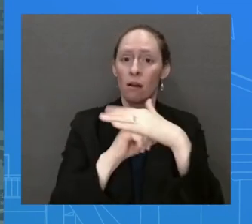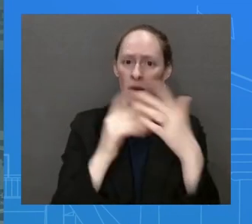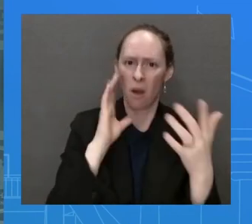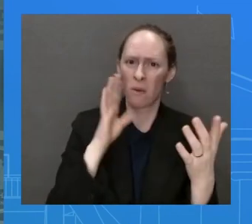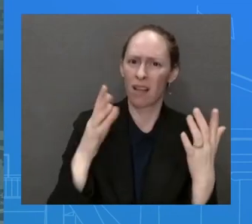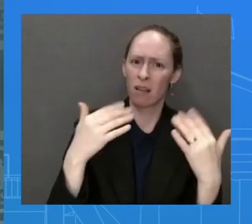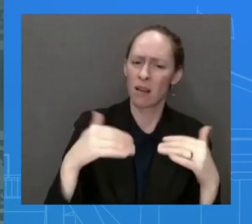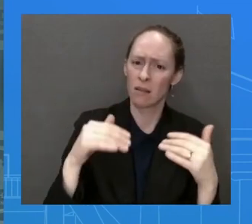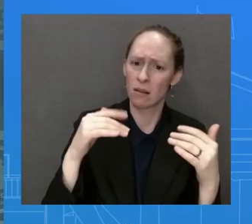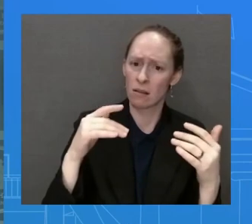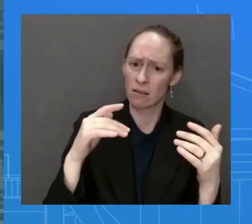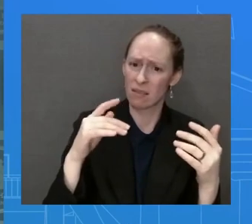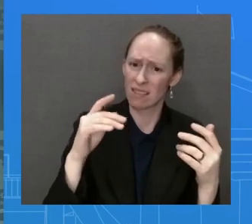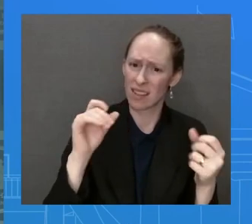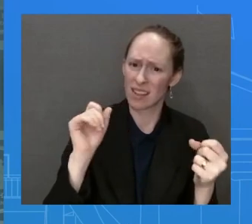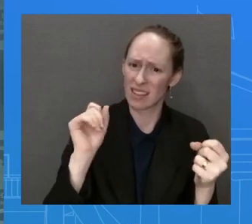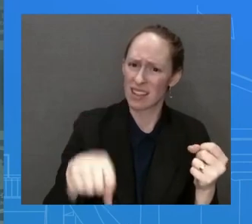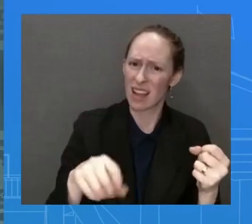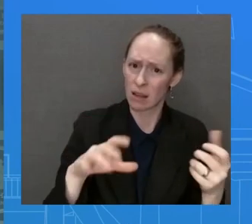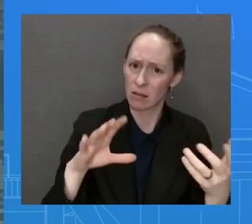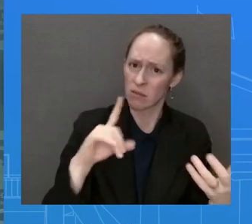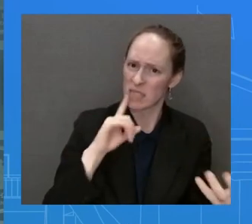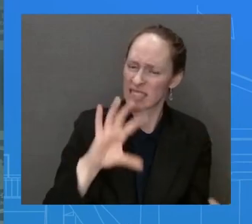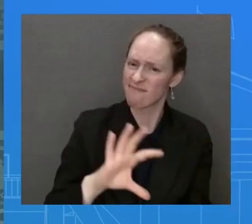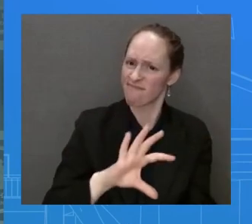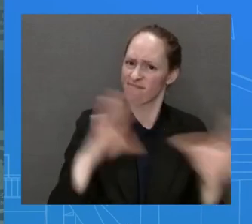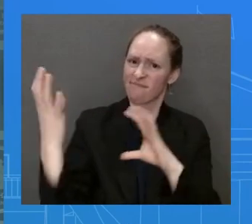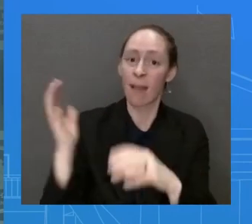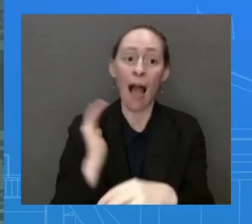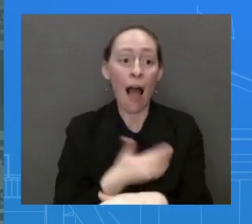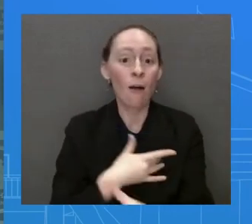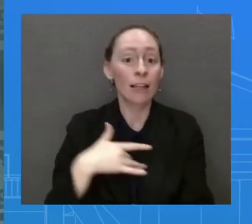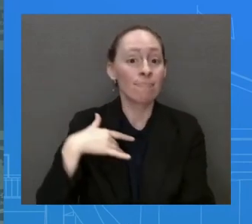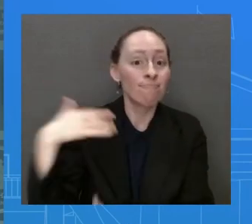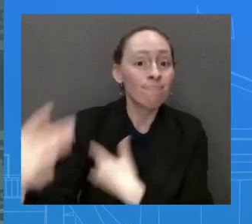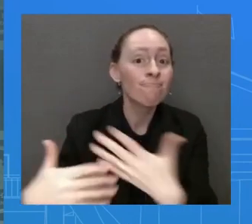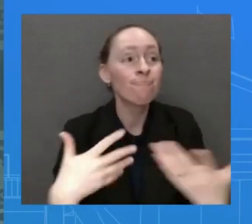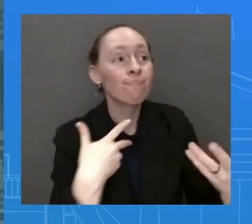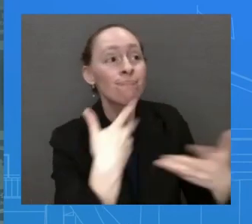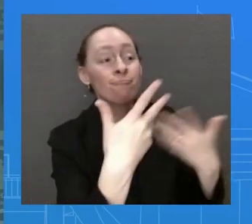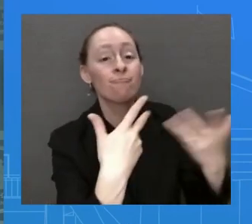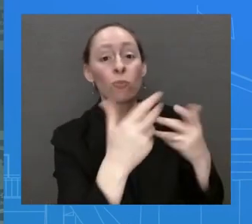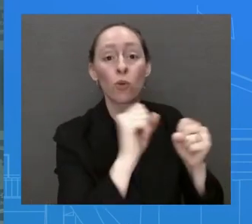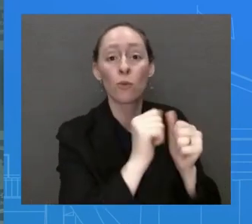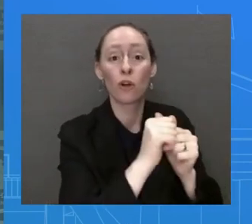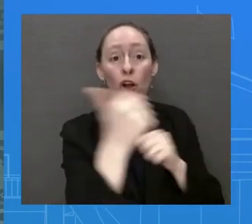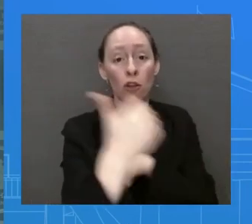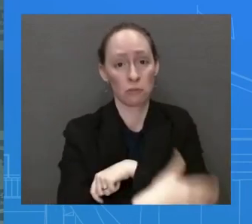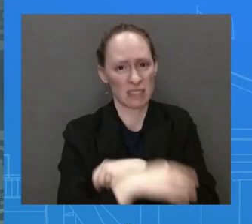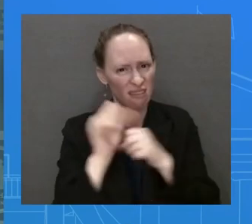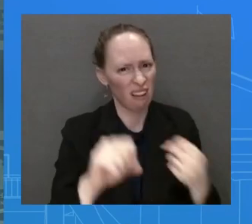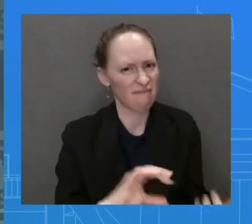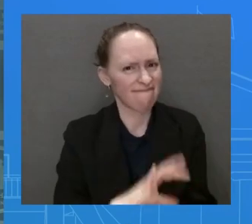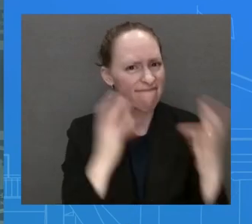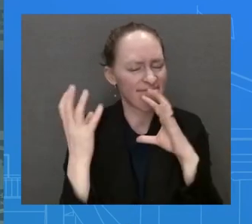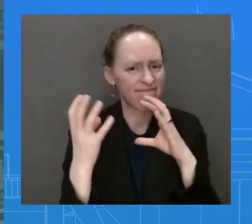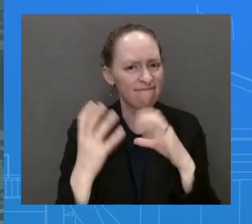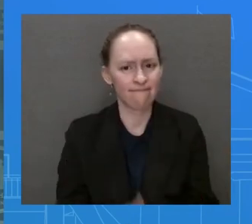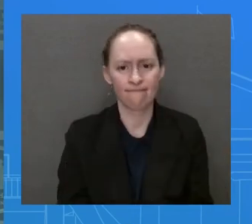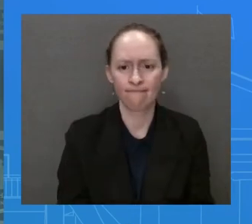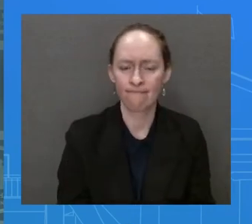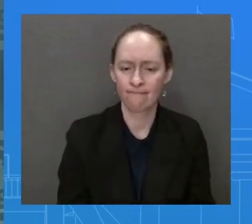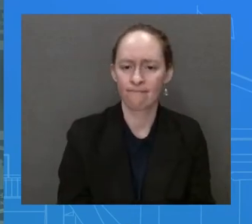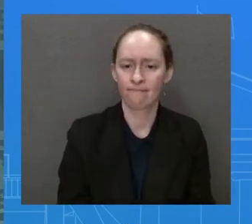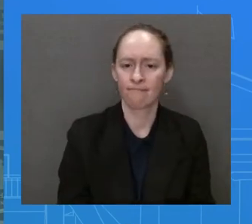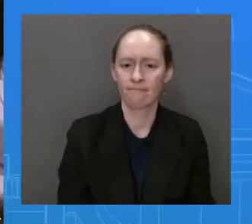encourage Congress to act. But as far as the steps and how this all works, I would refer February to the Department of Treasury. 6 days till the 19th. A few years ago,